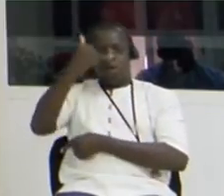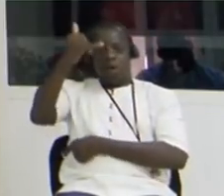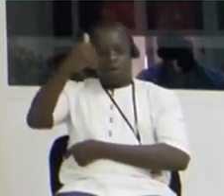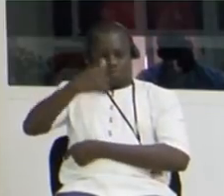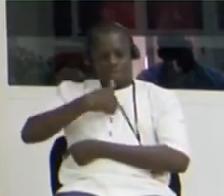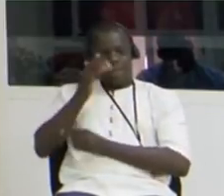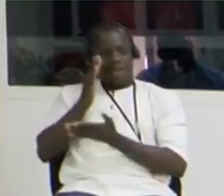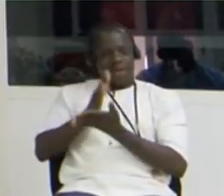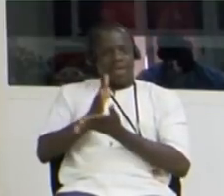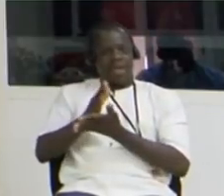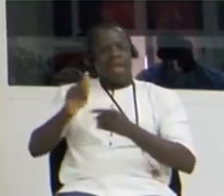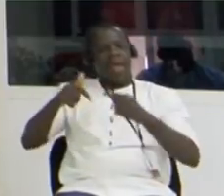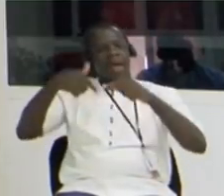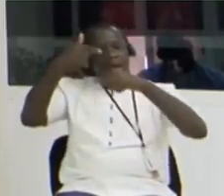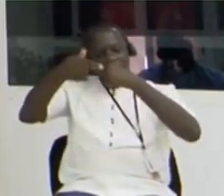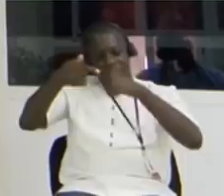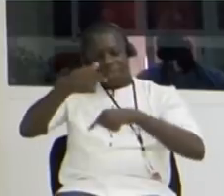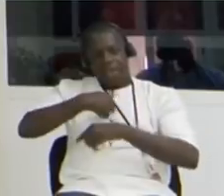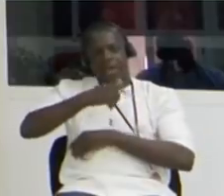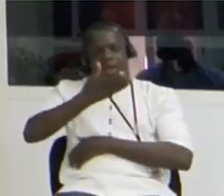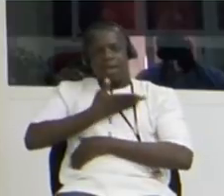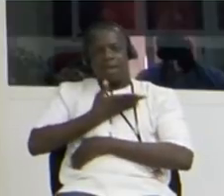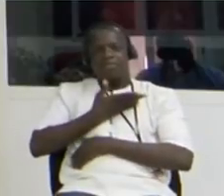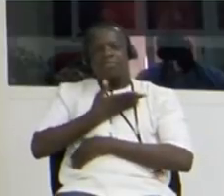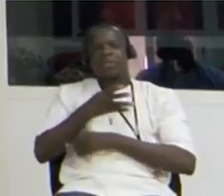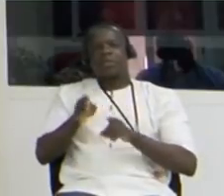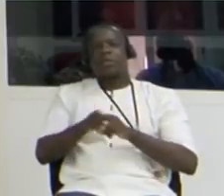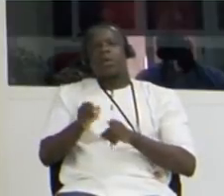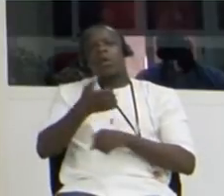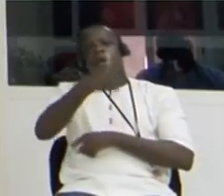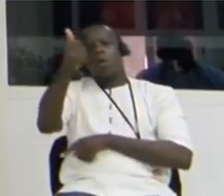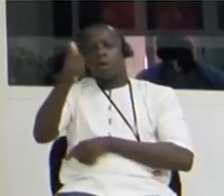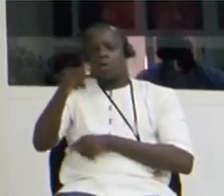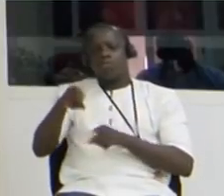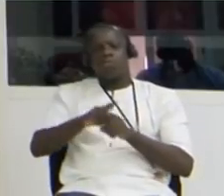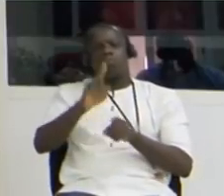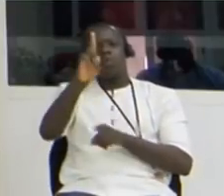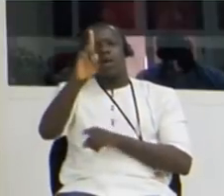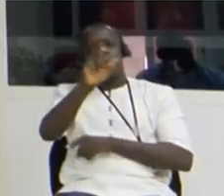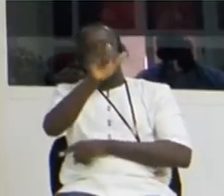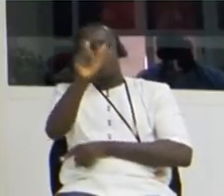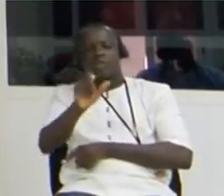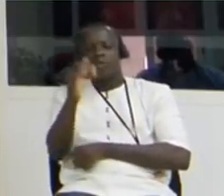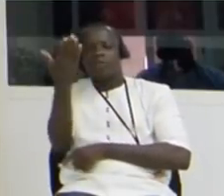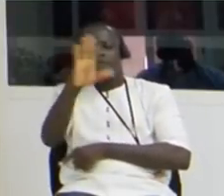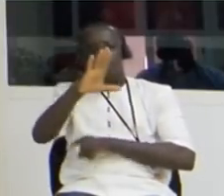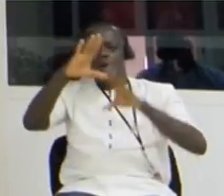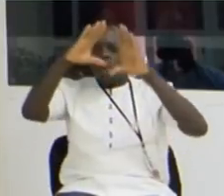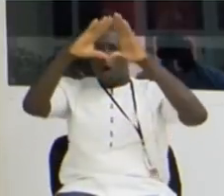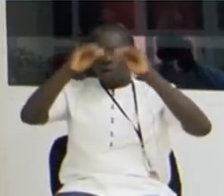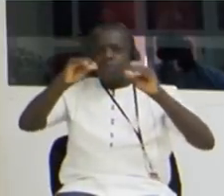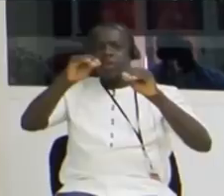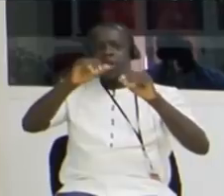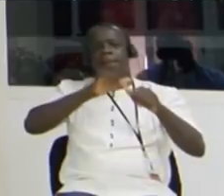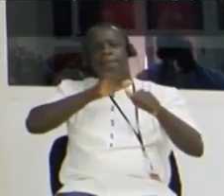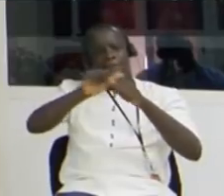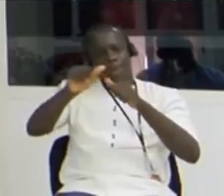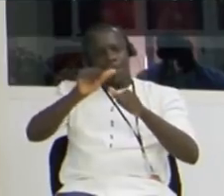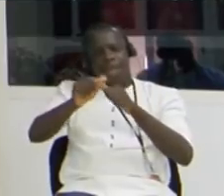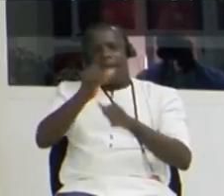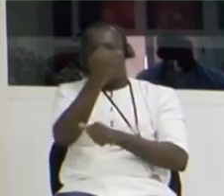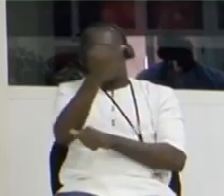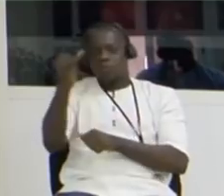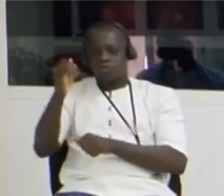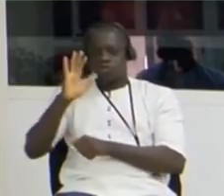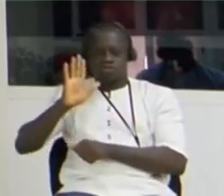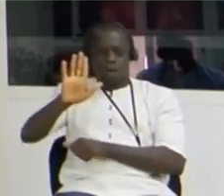was after that I have an alteration with someone from the office that the individual stopped calling